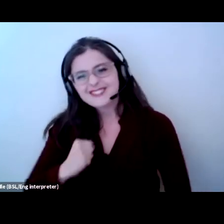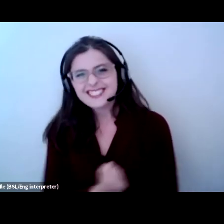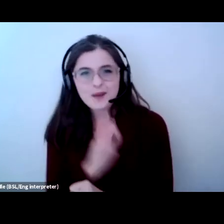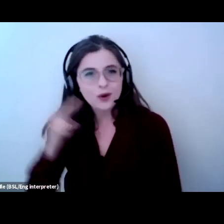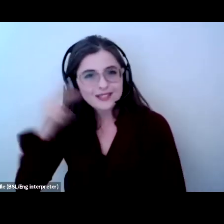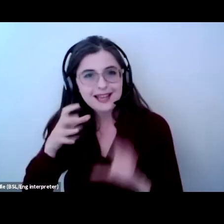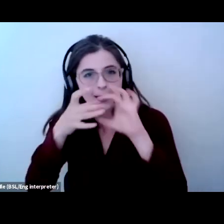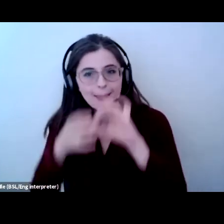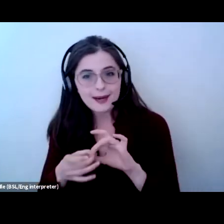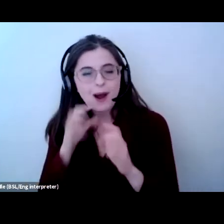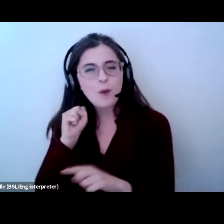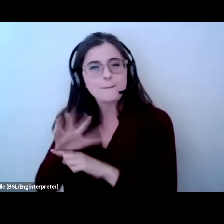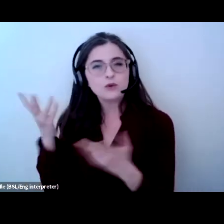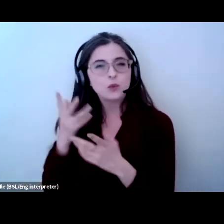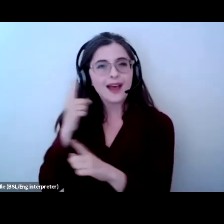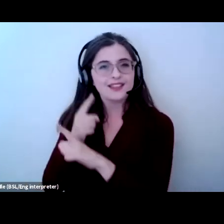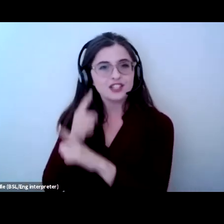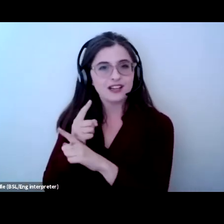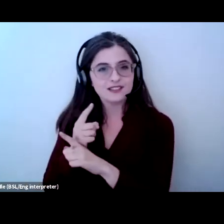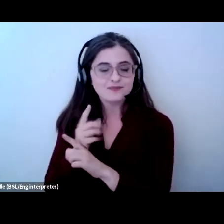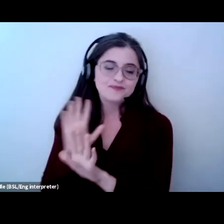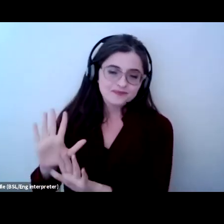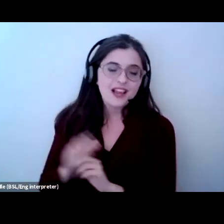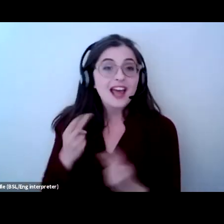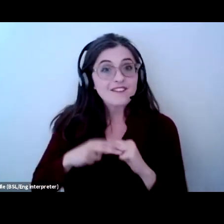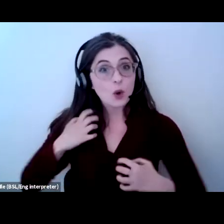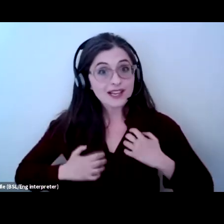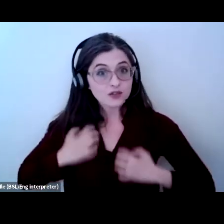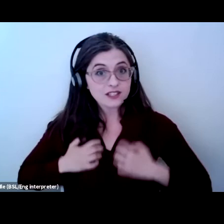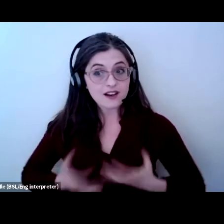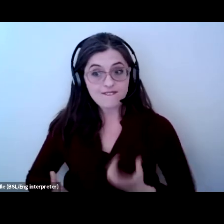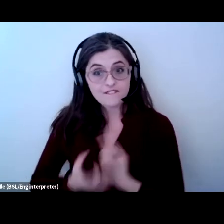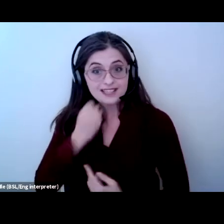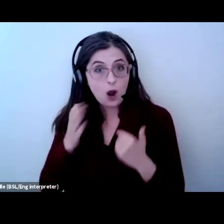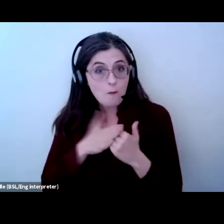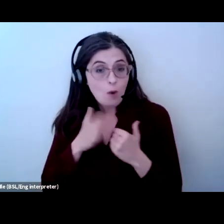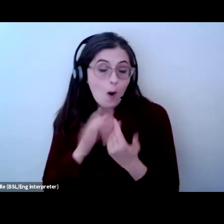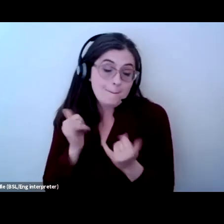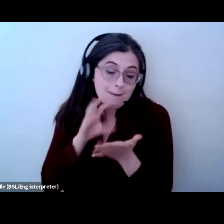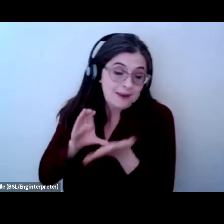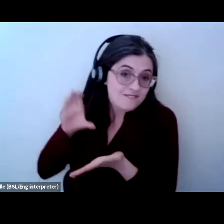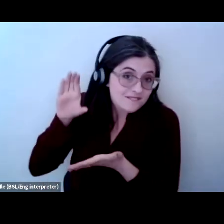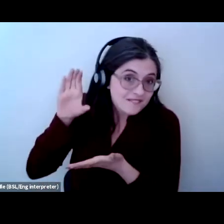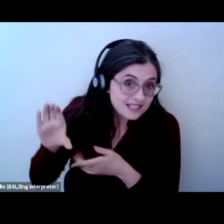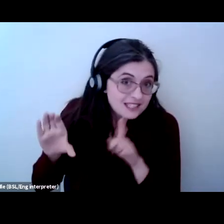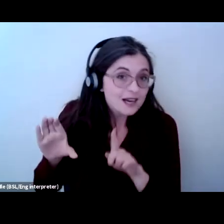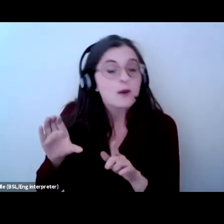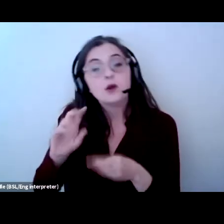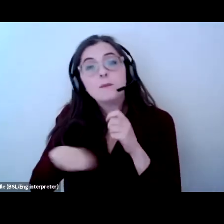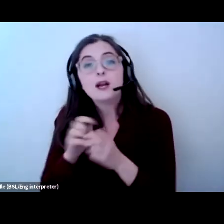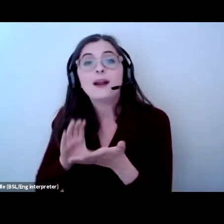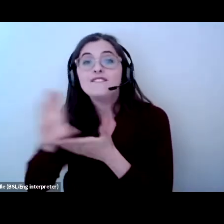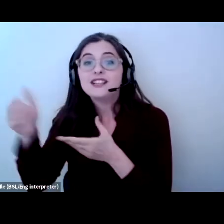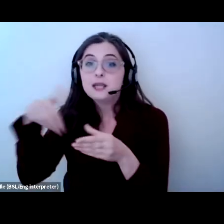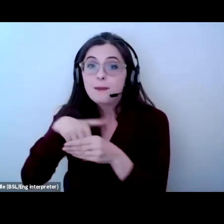anyone's interested in finding out more about community shares and also investing and becoming an investor member, I can